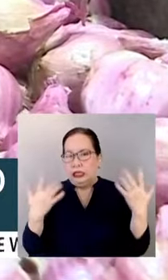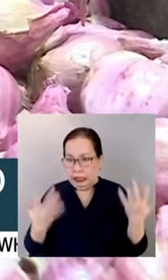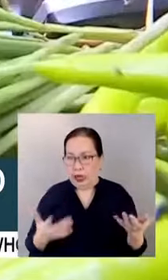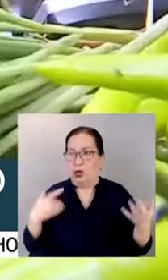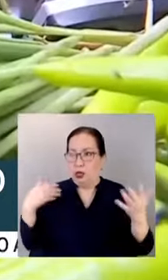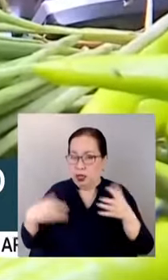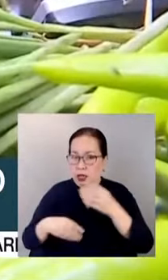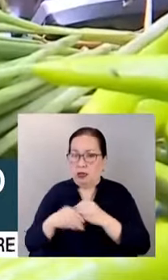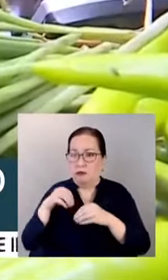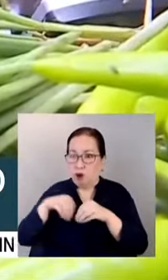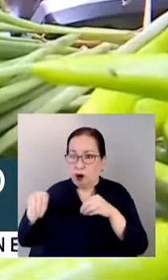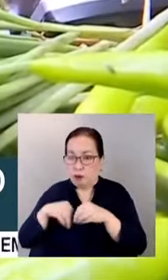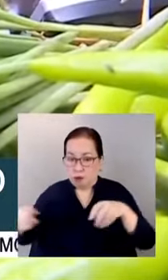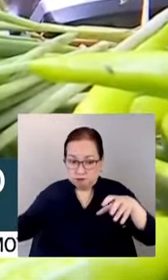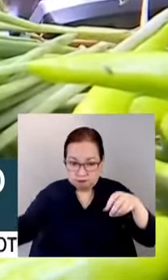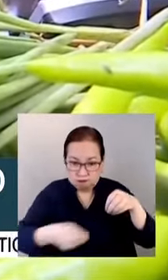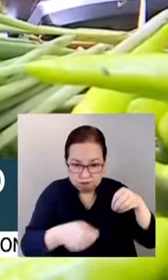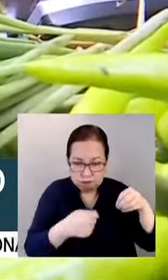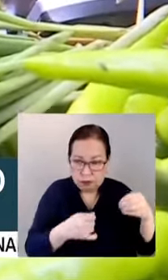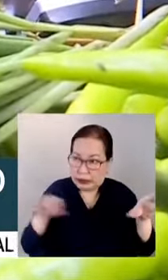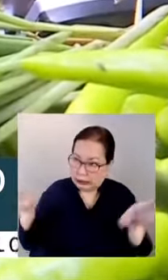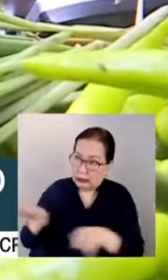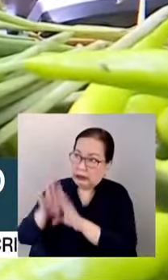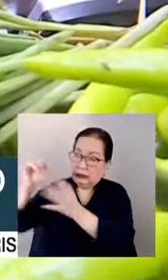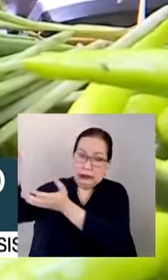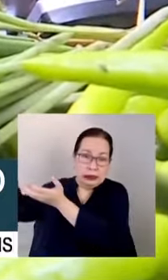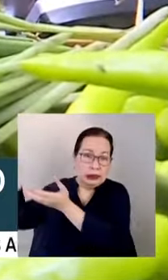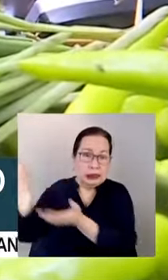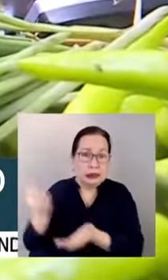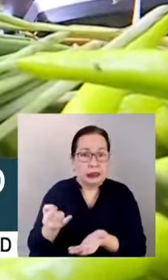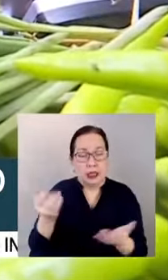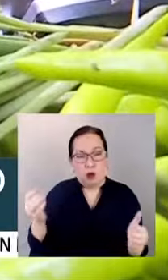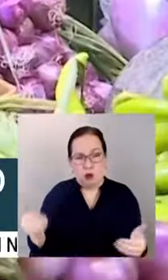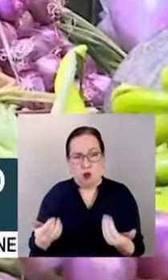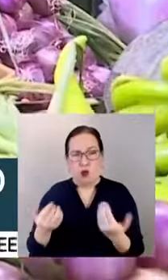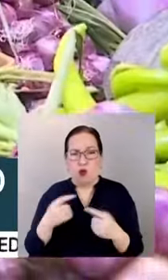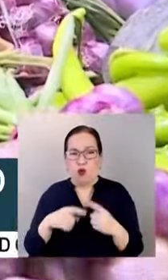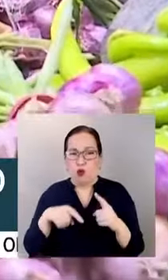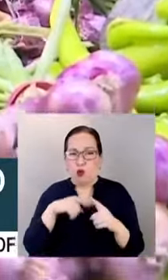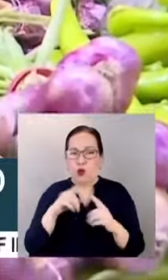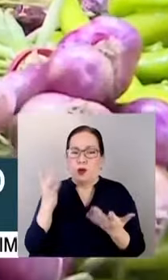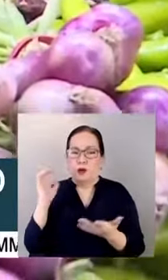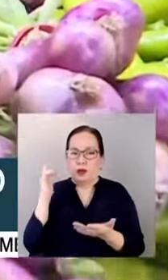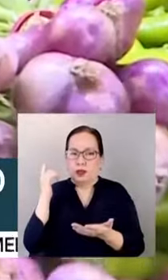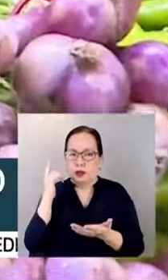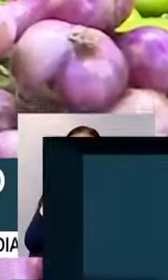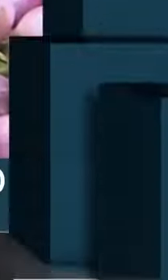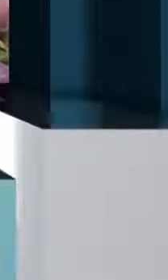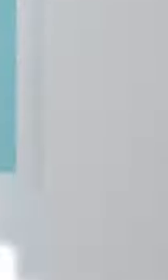time the imported ones arrive. He adds, government may also reduce the volume of the import order.